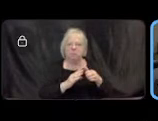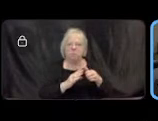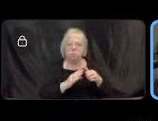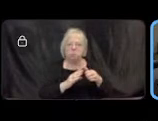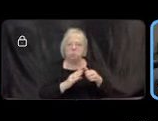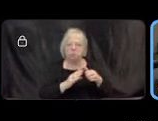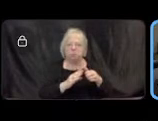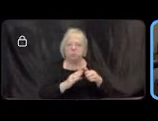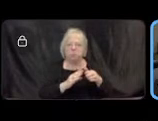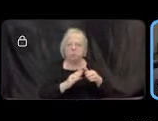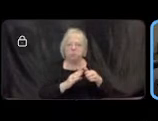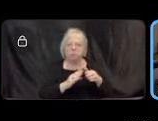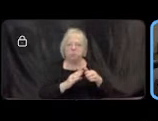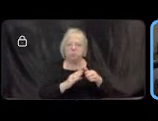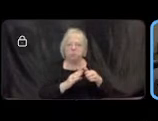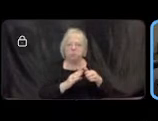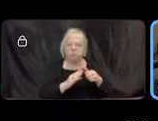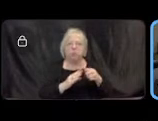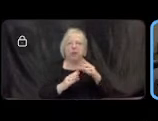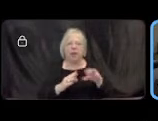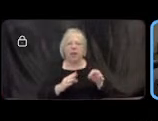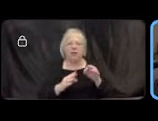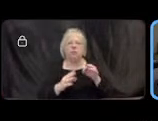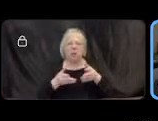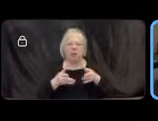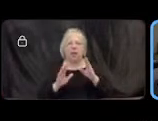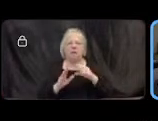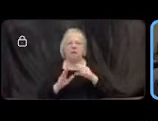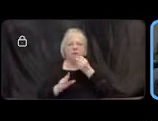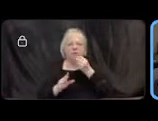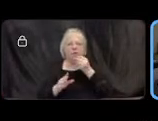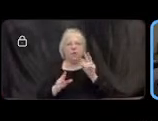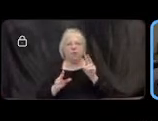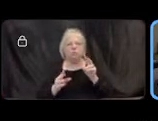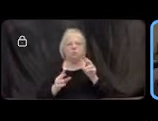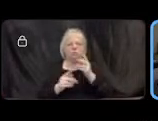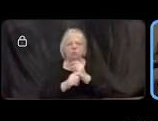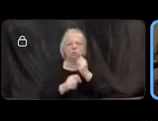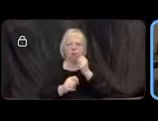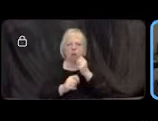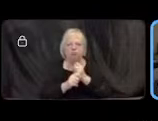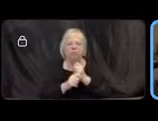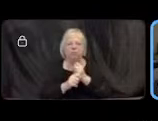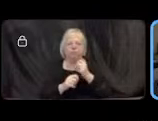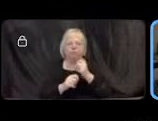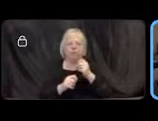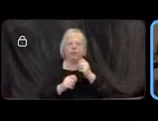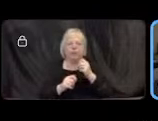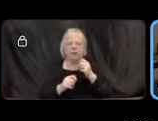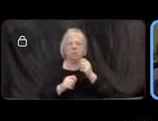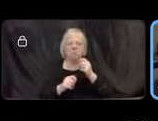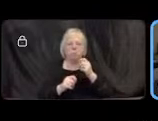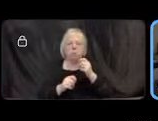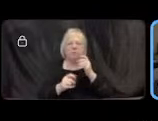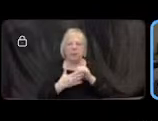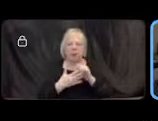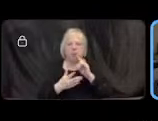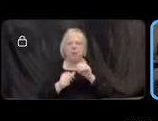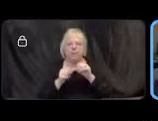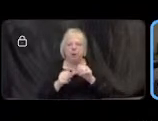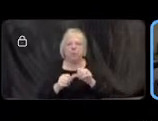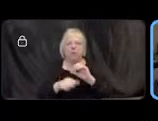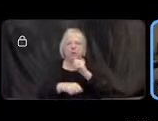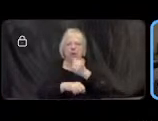16-foot food vending truck. The applicant notes that the proposed food vending truck will be permanently